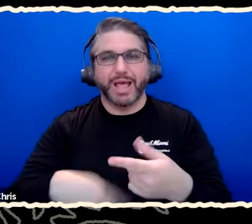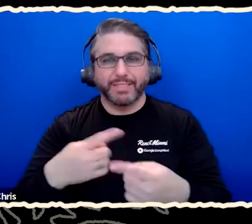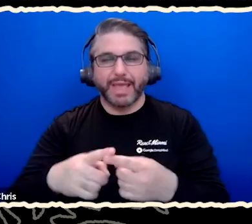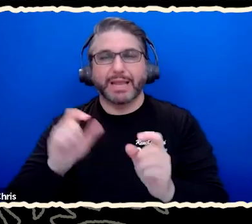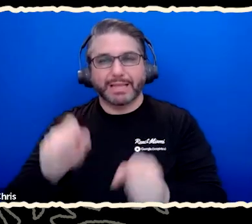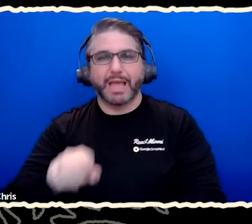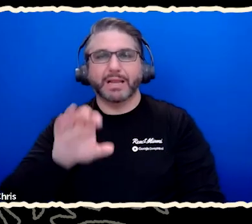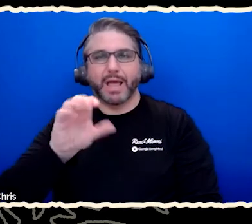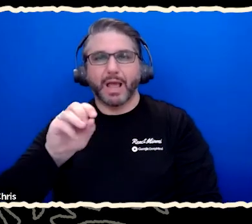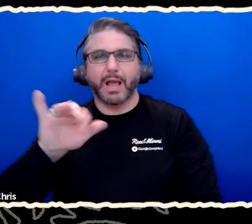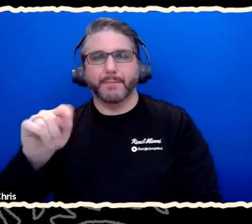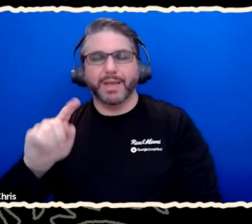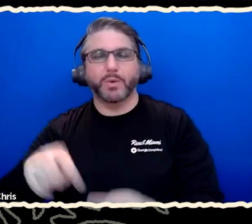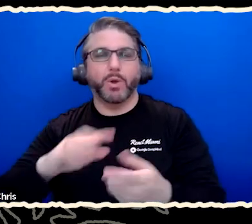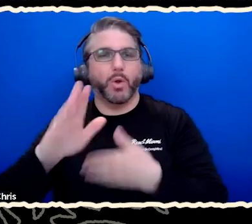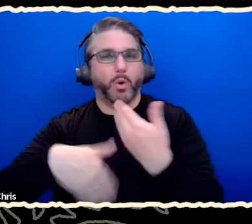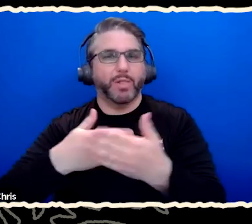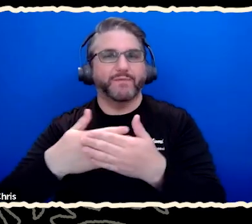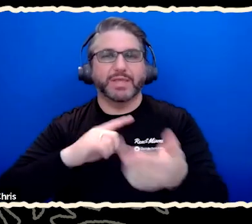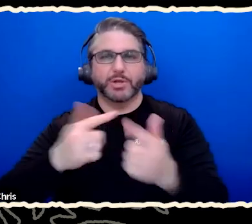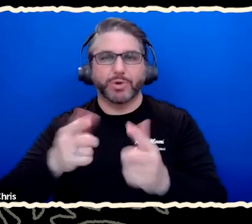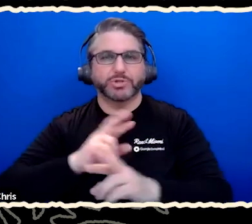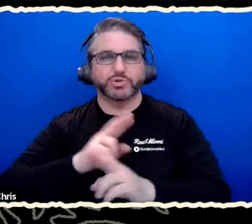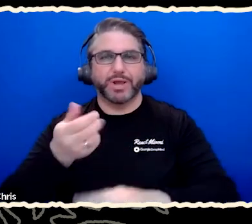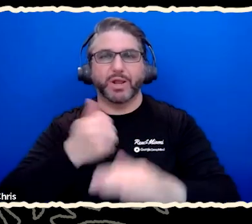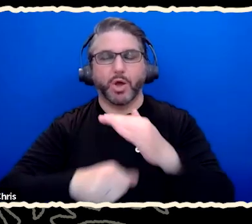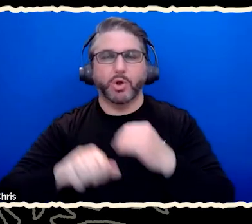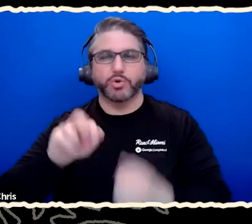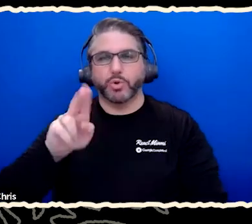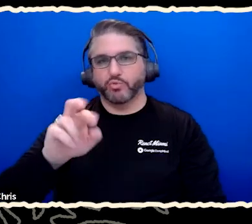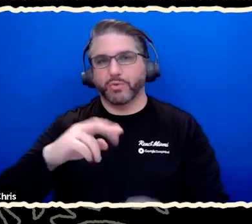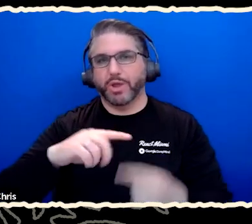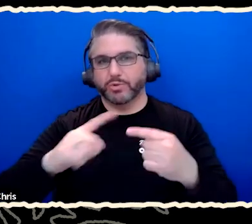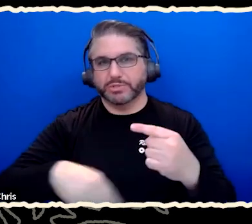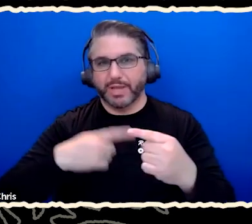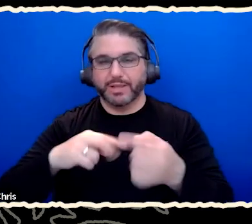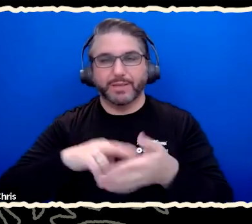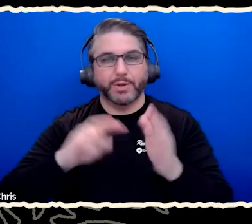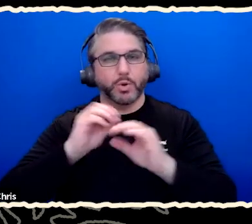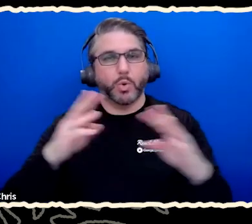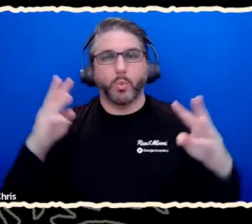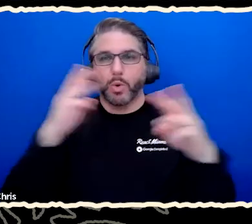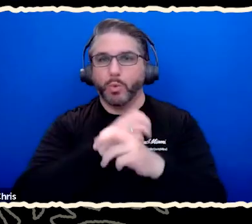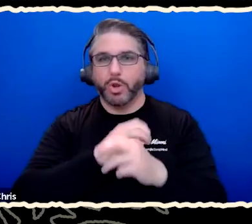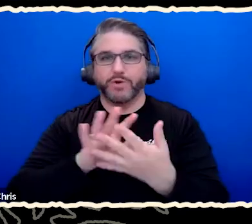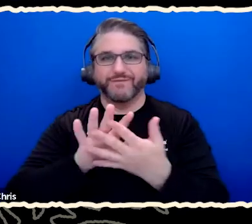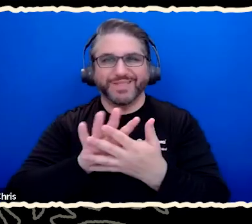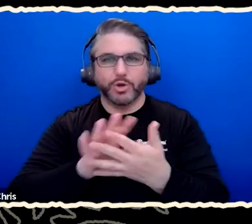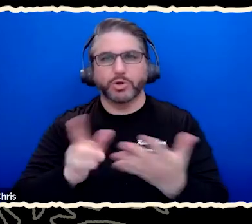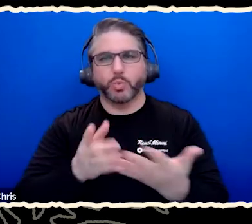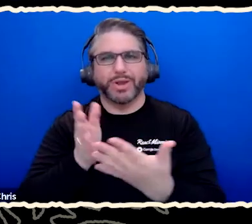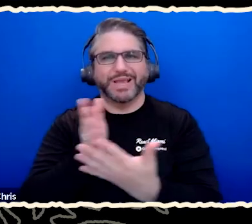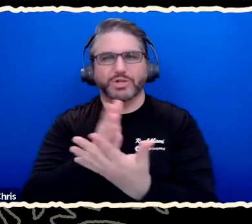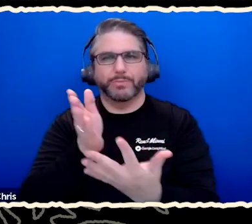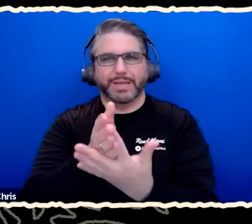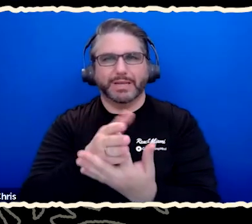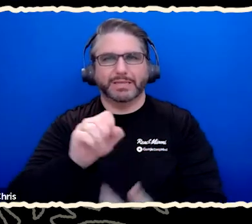once all of the interactions are ready within this render cycle, so that you don't get any weird flickers or intermediate states or